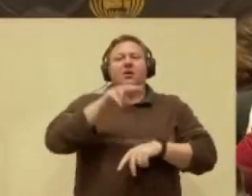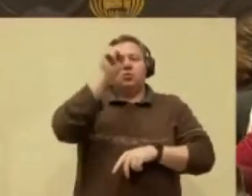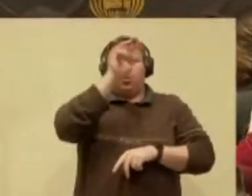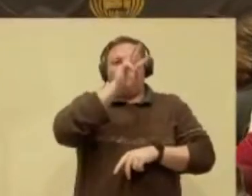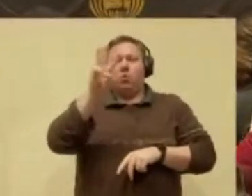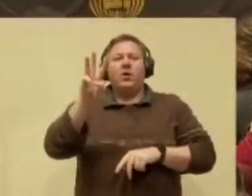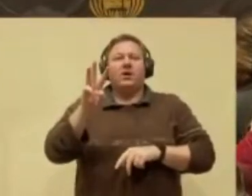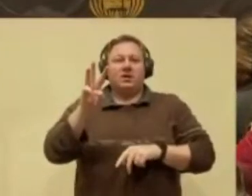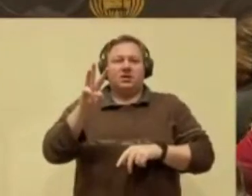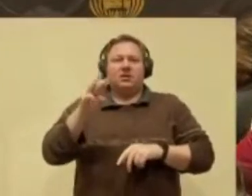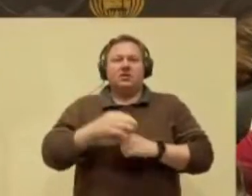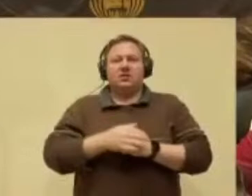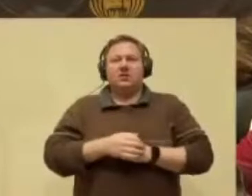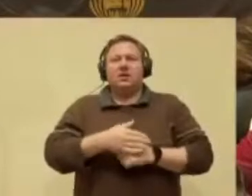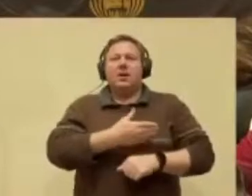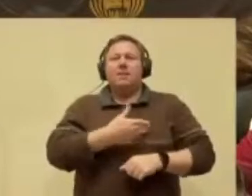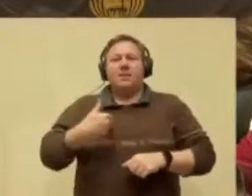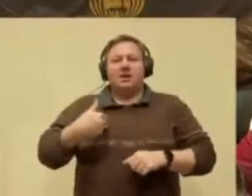province